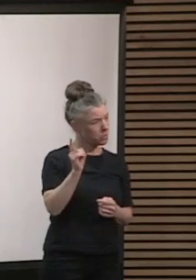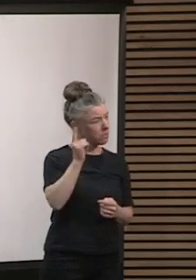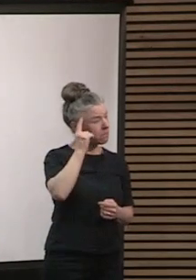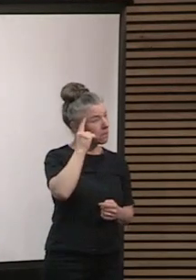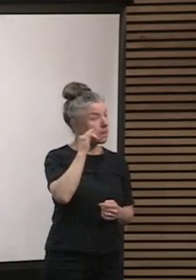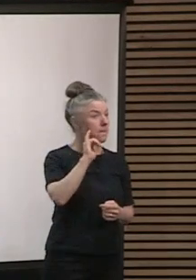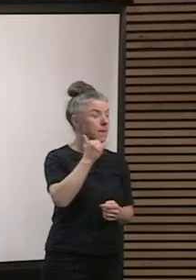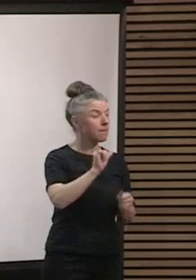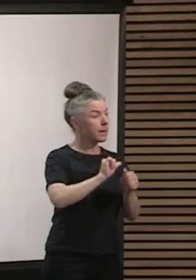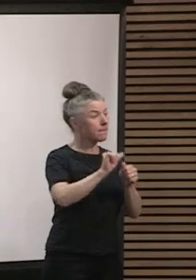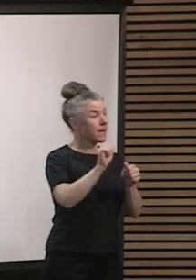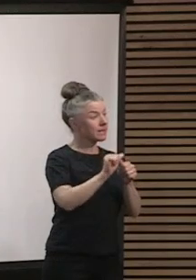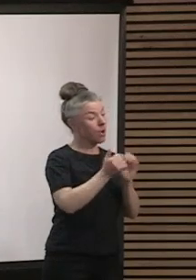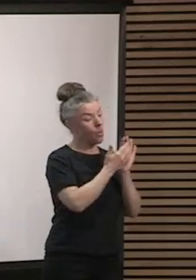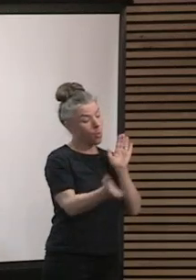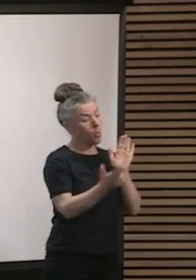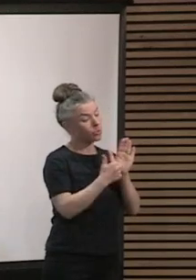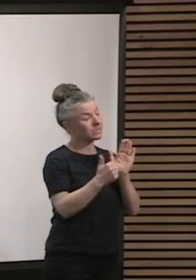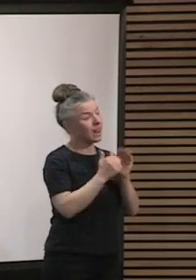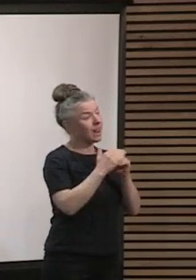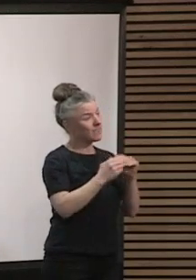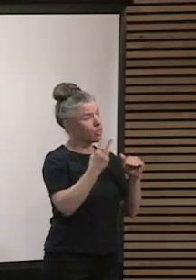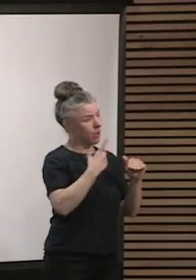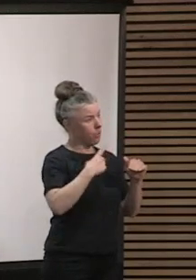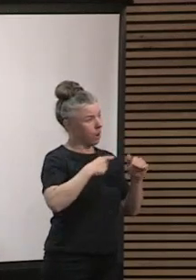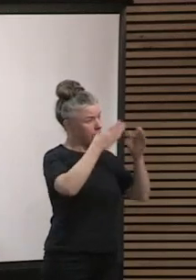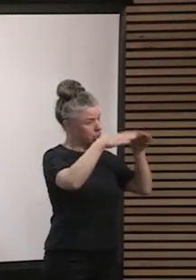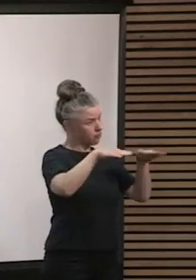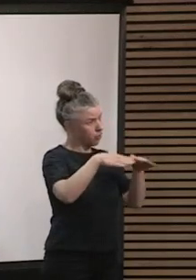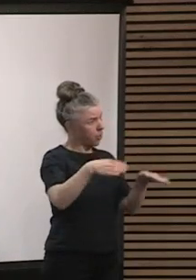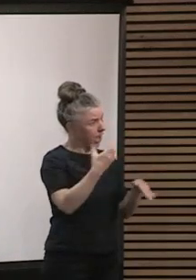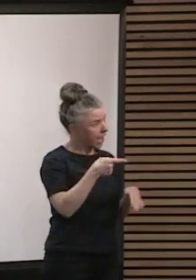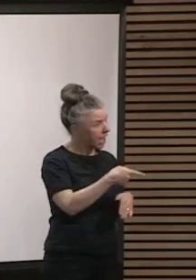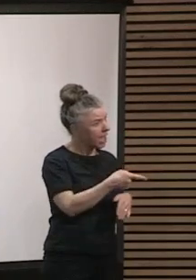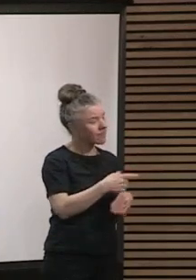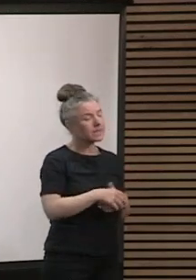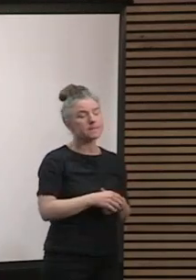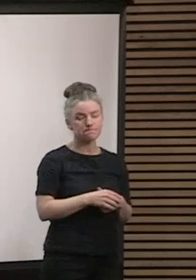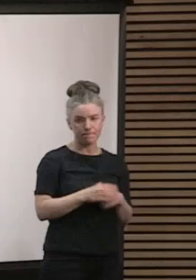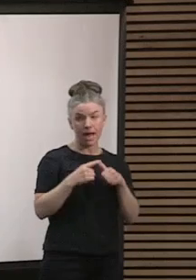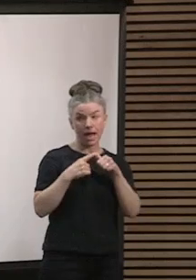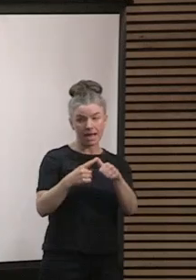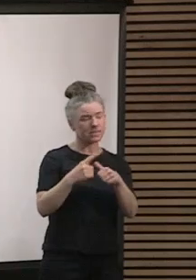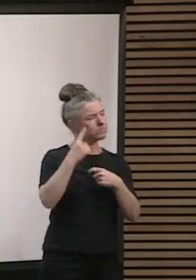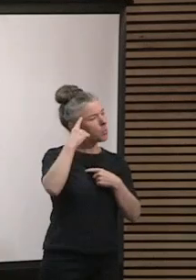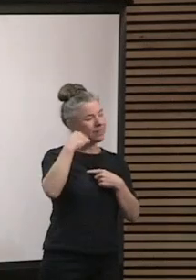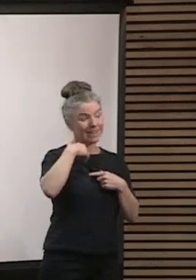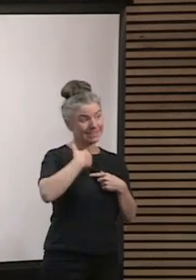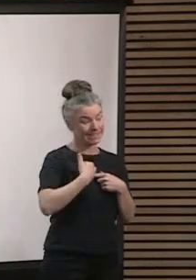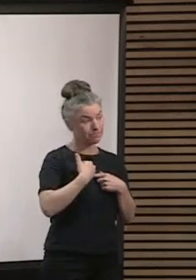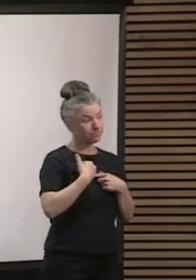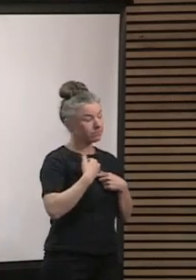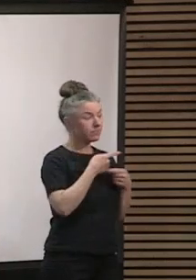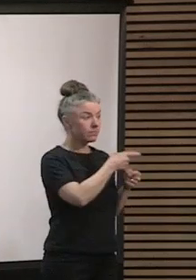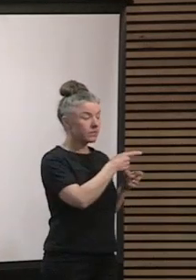that we've had cases now outside of Auckland? No, that wasn't something that was viewed as necessary, nor was it something that the